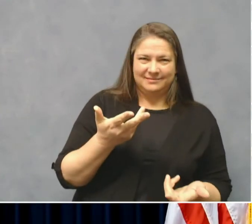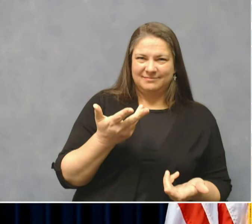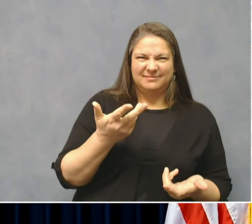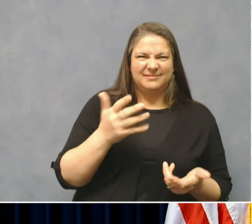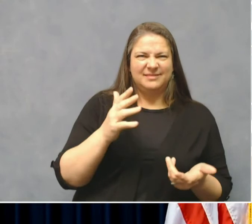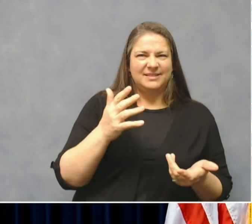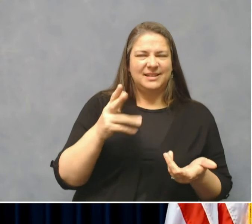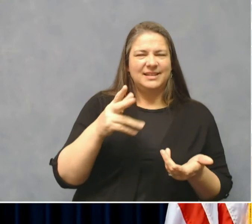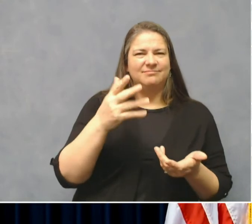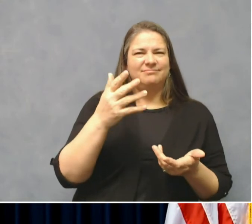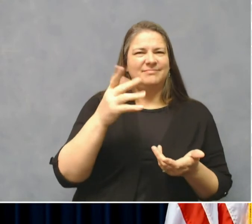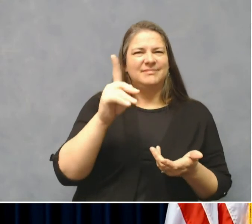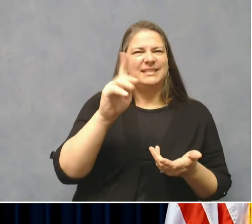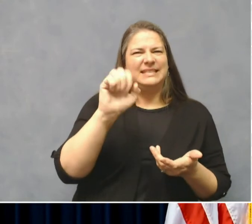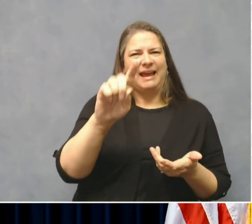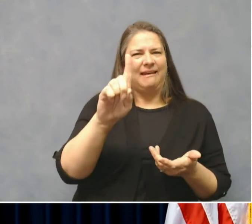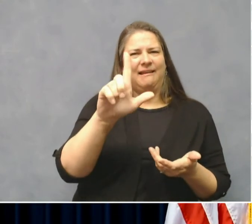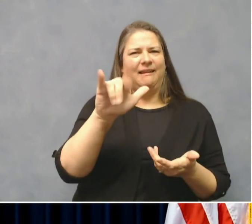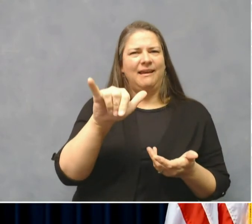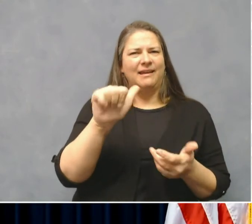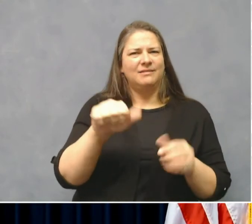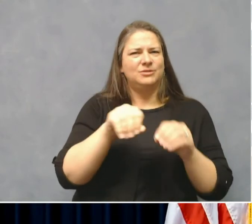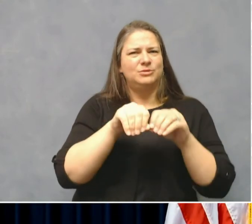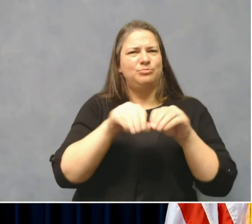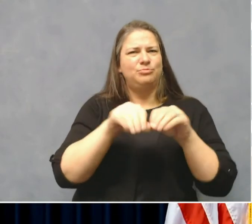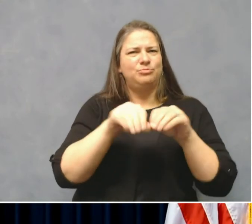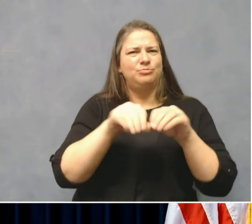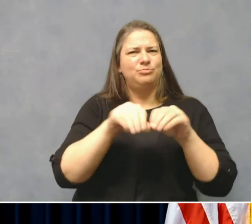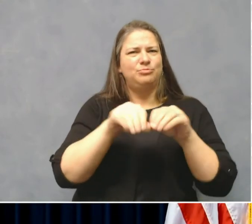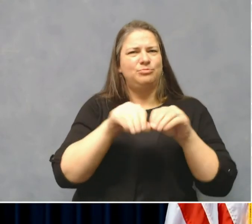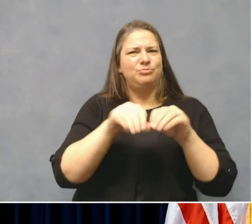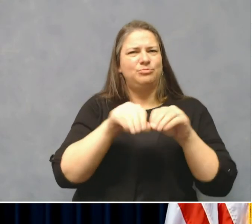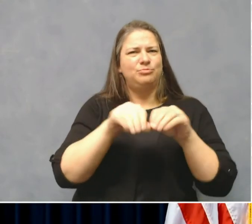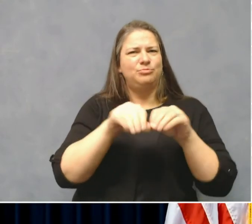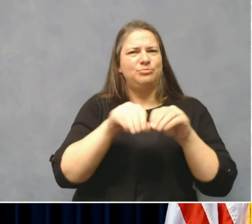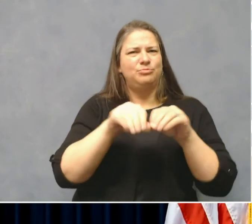And it spreads, and that we all need to take the steps to be.